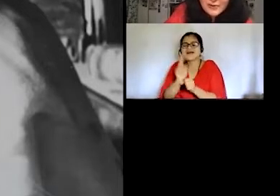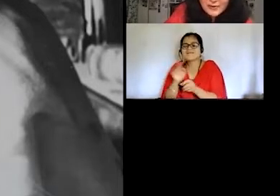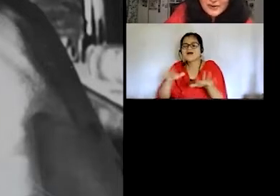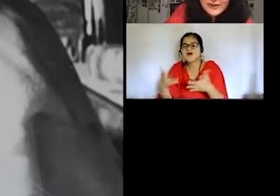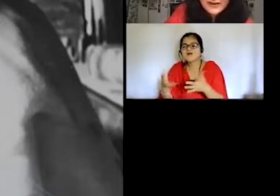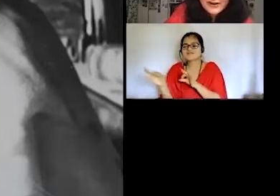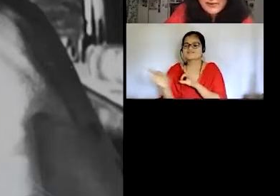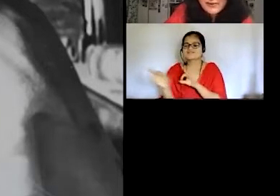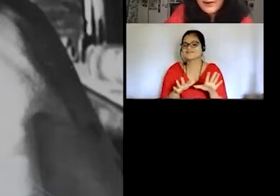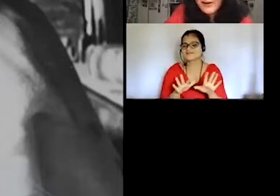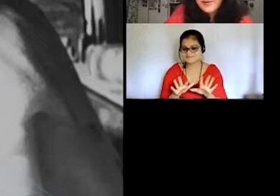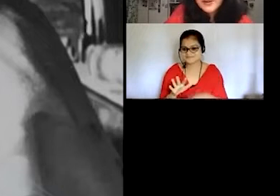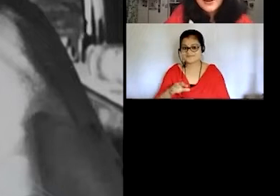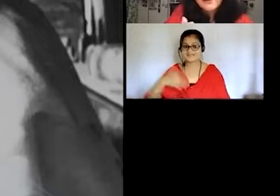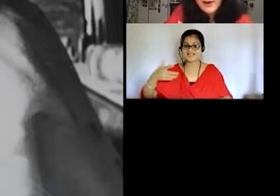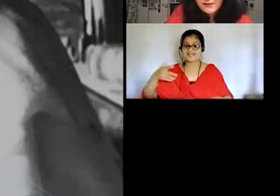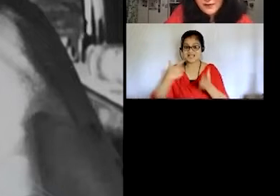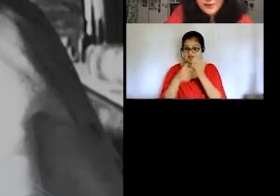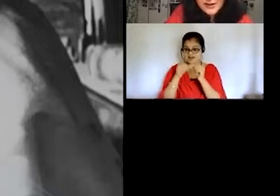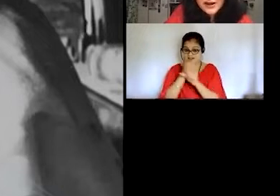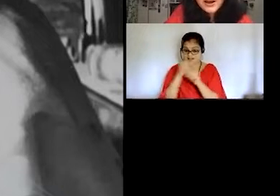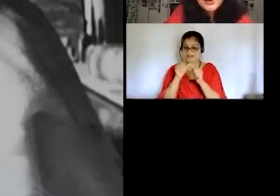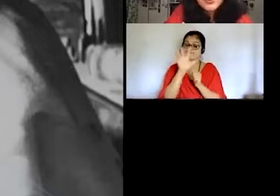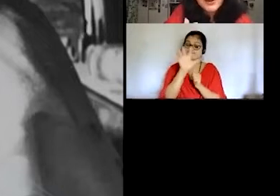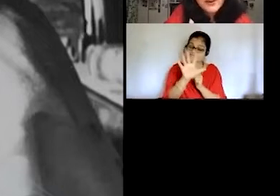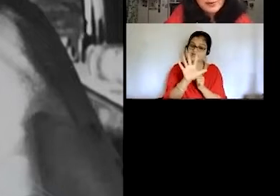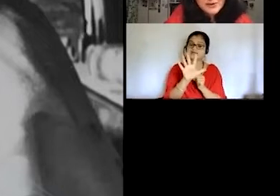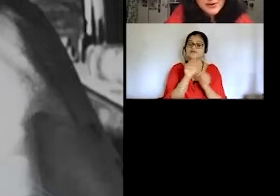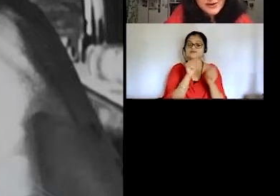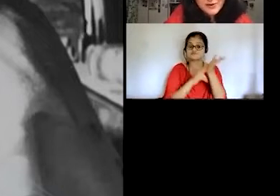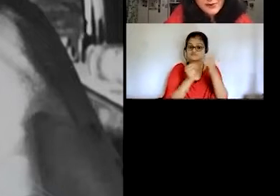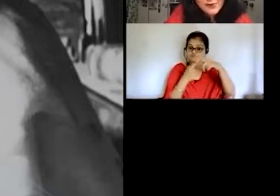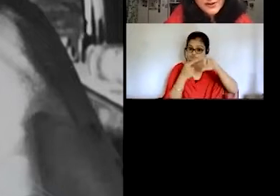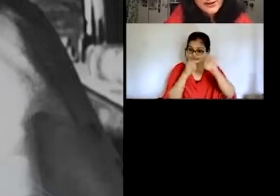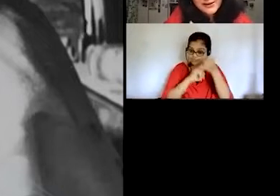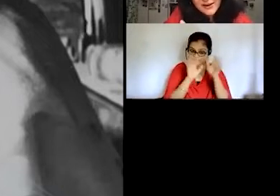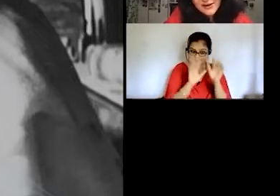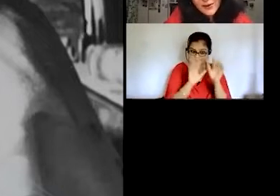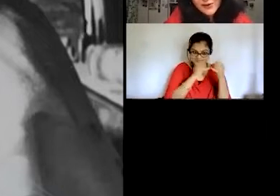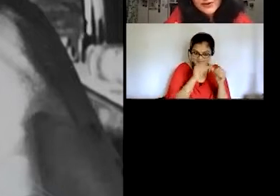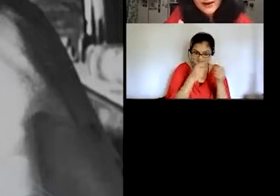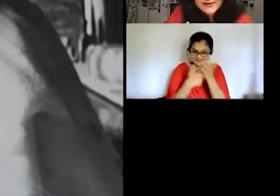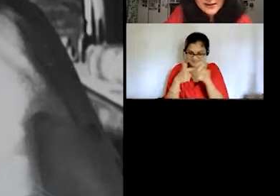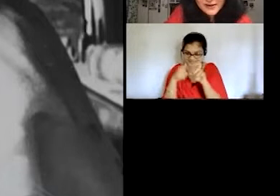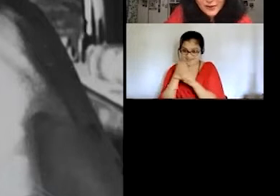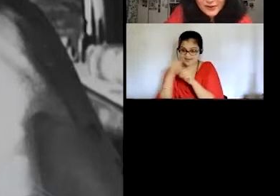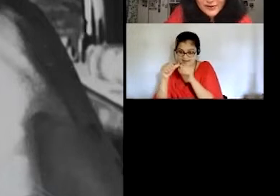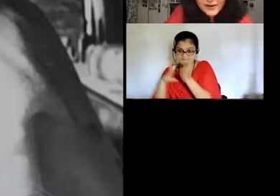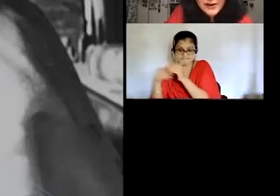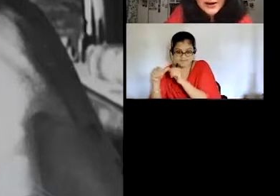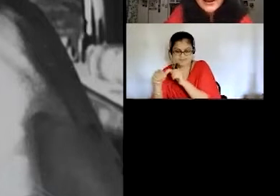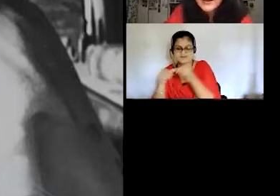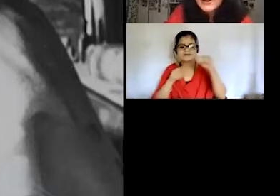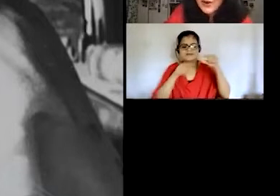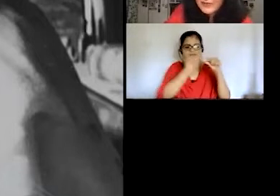would be that every rag must have 5 notes. It should have a specific set of notes in the ascending order and descending order.